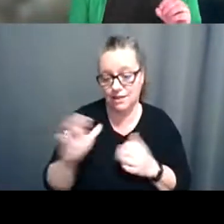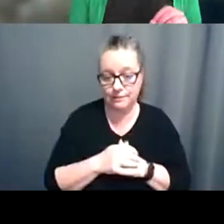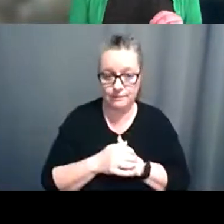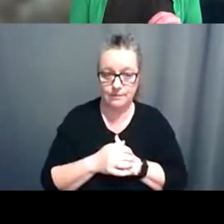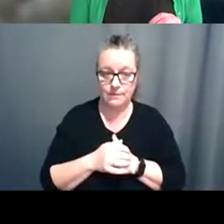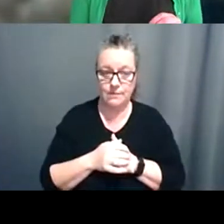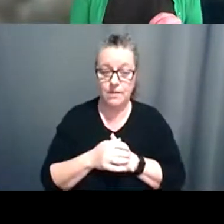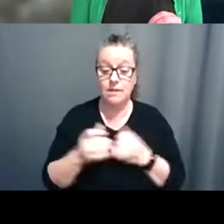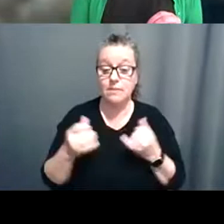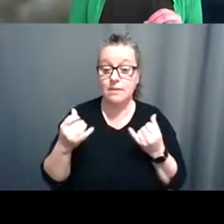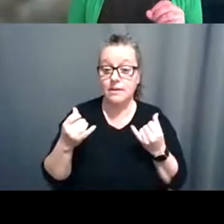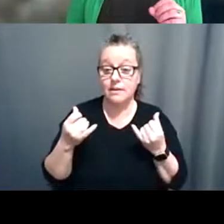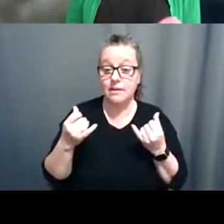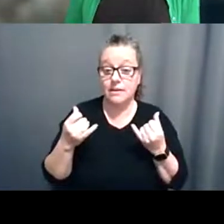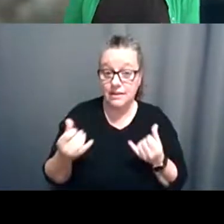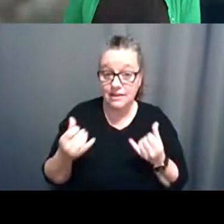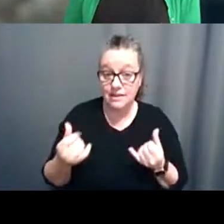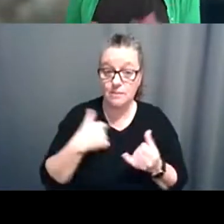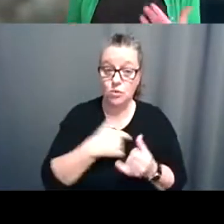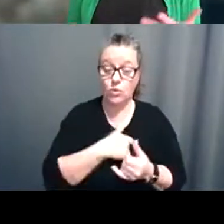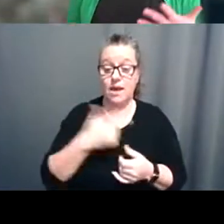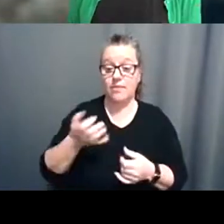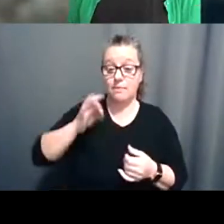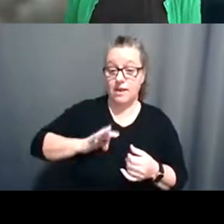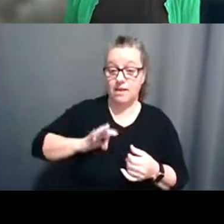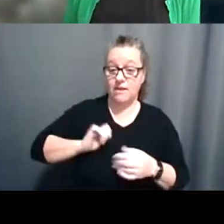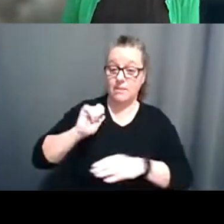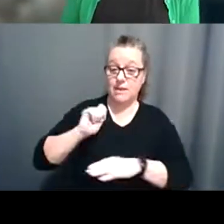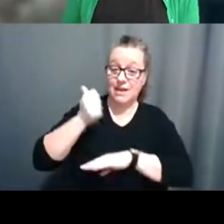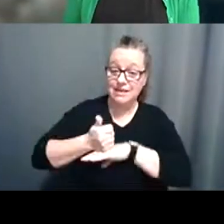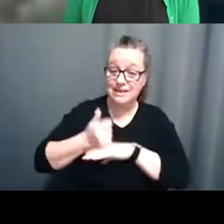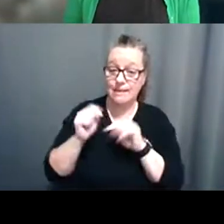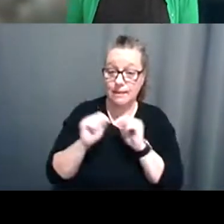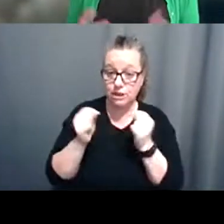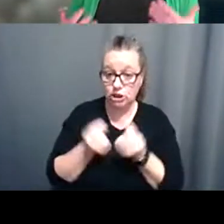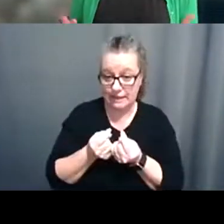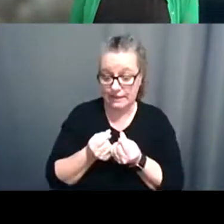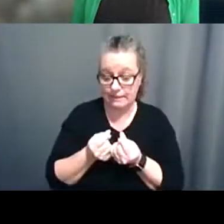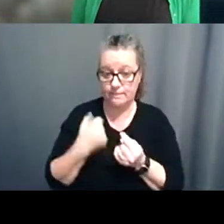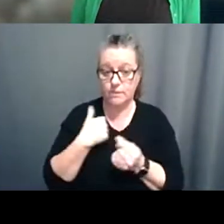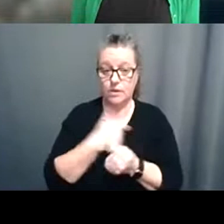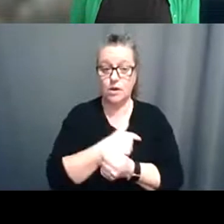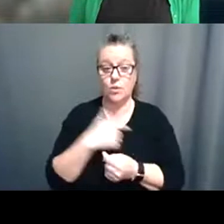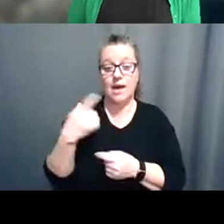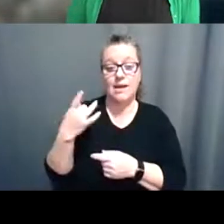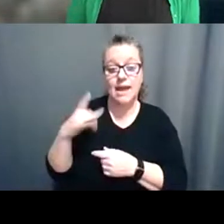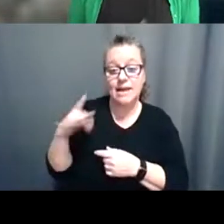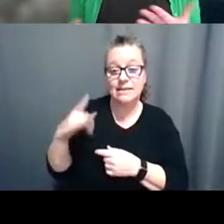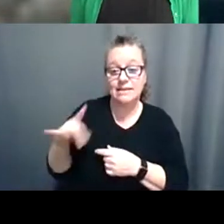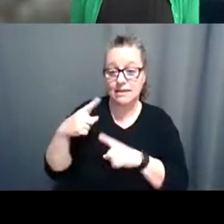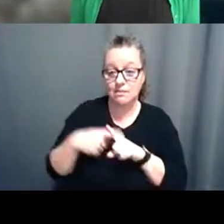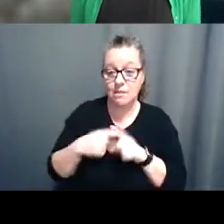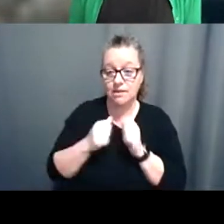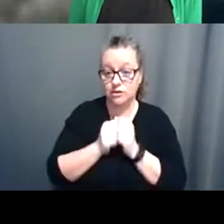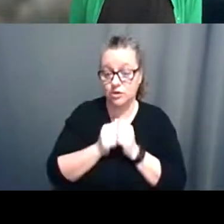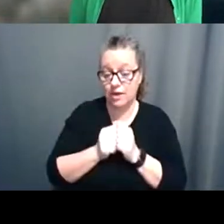But this time, we had the benefit of being an established team. We had 18 months together, and even